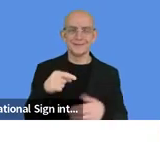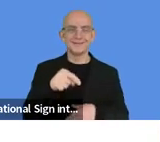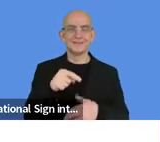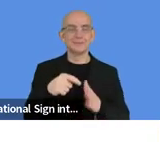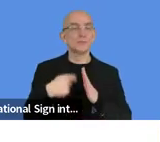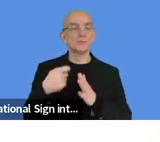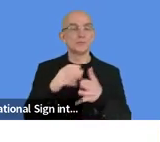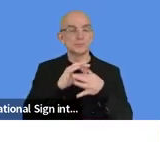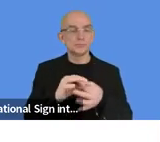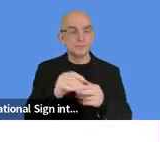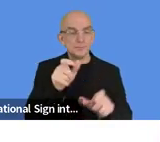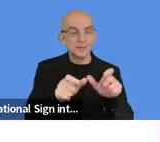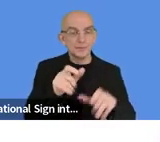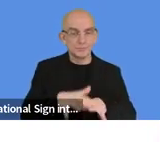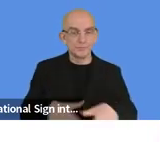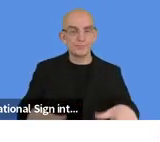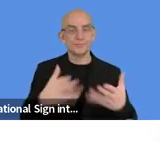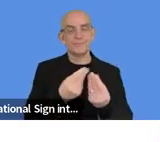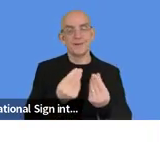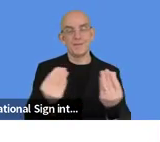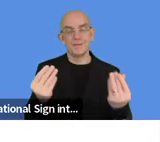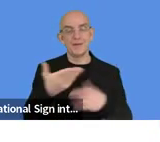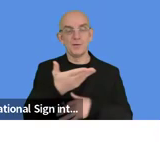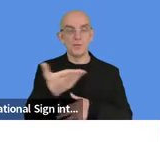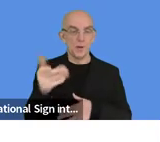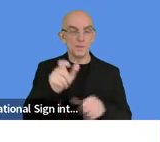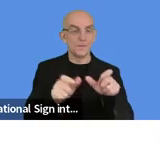what we do works really, really, really effectively.